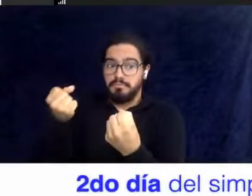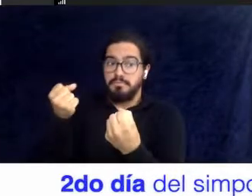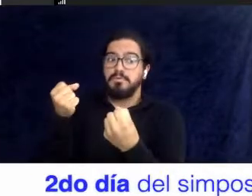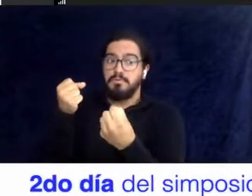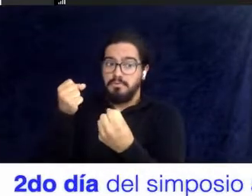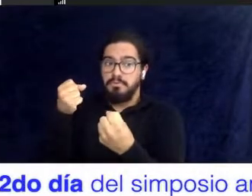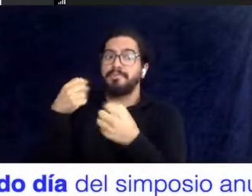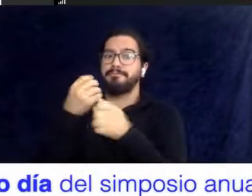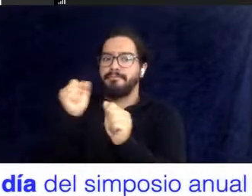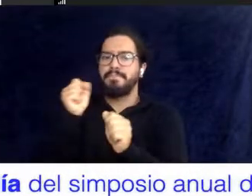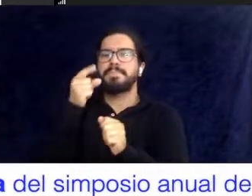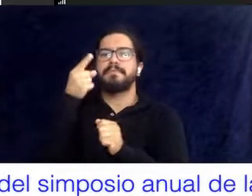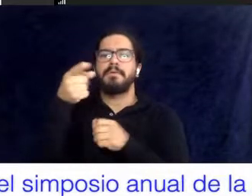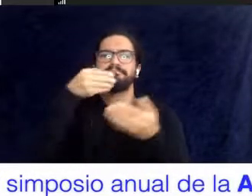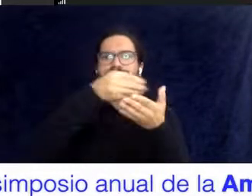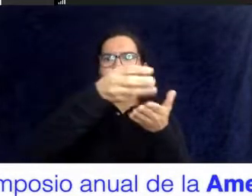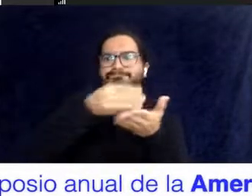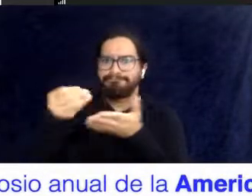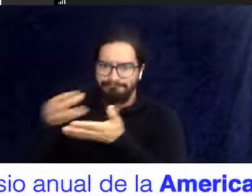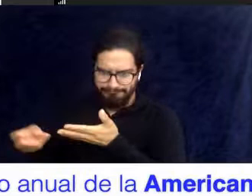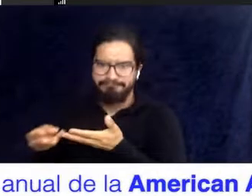being delivered now. Next.